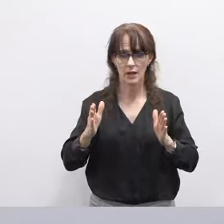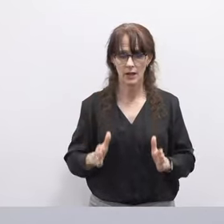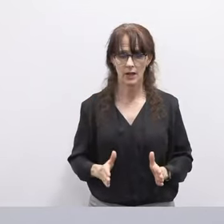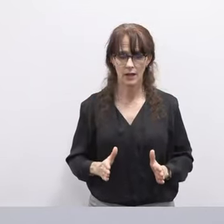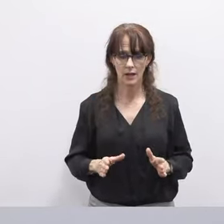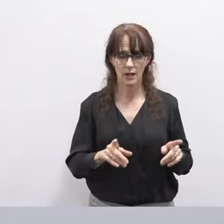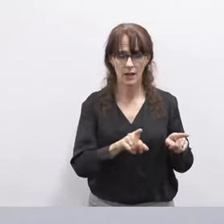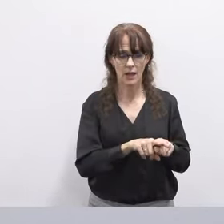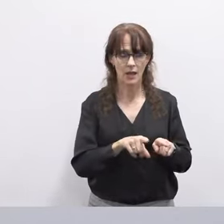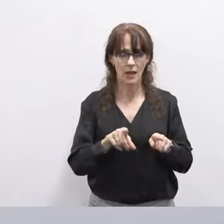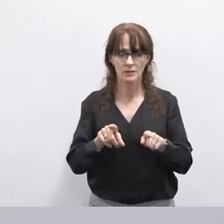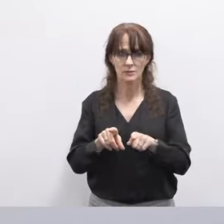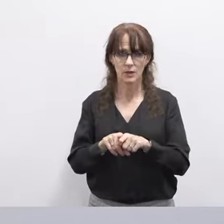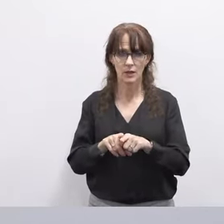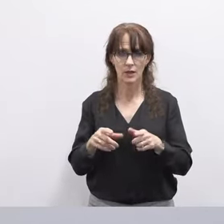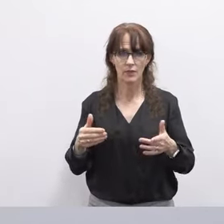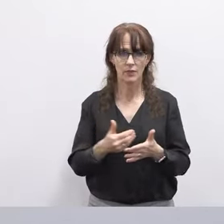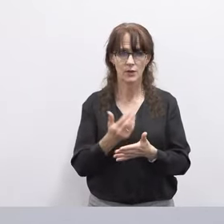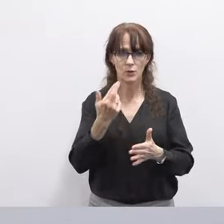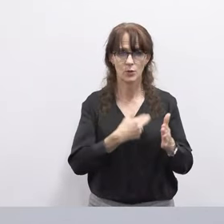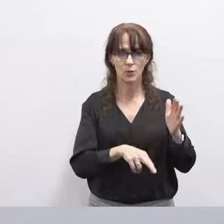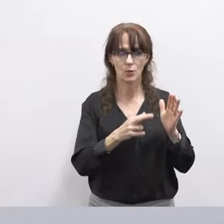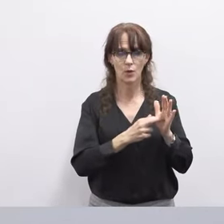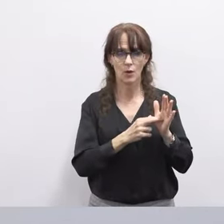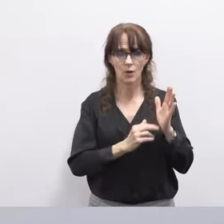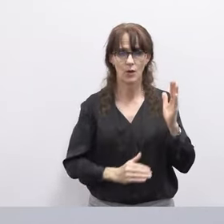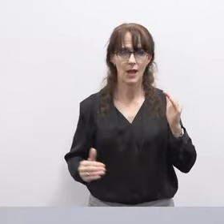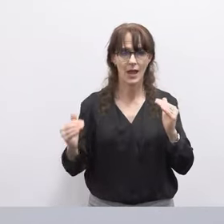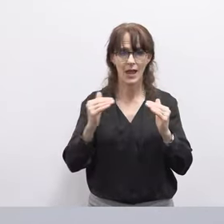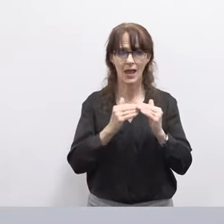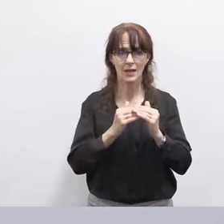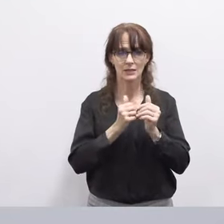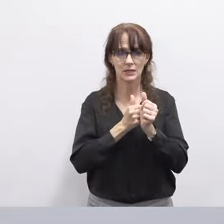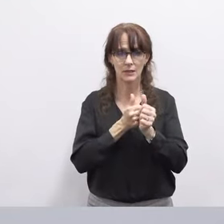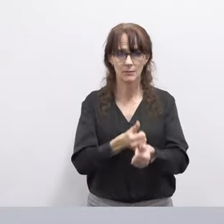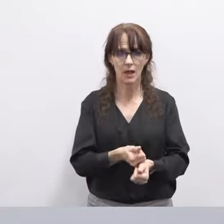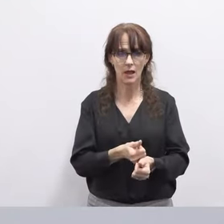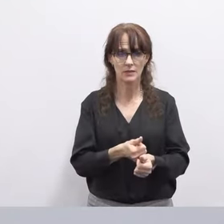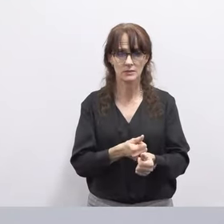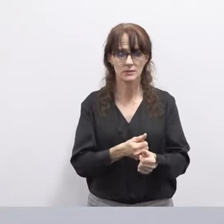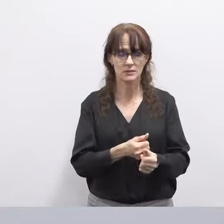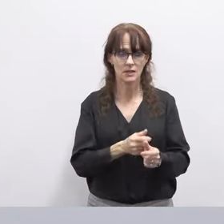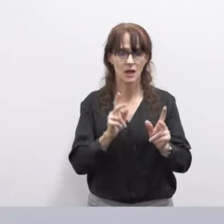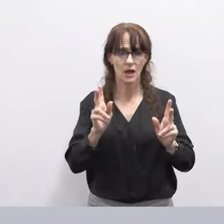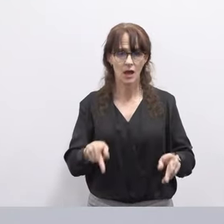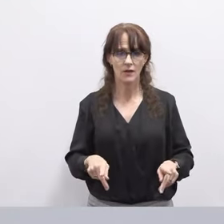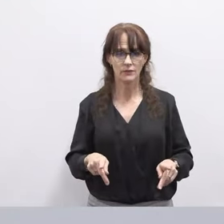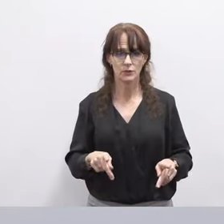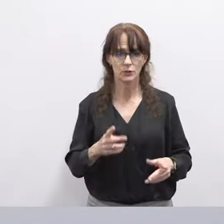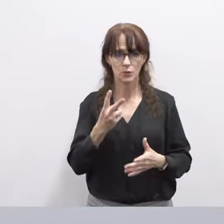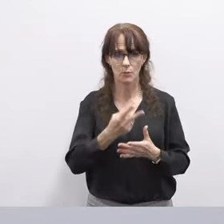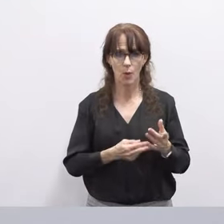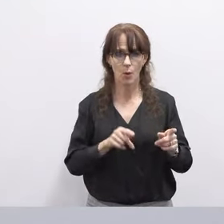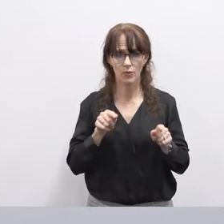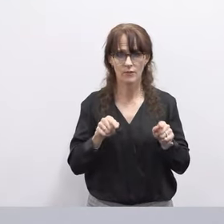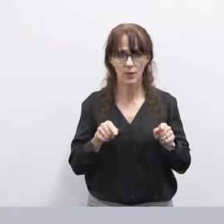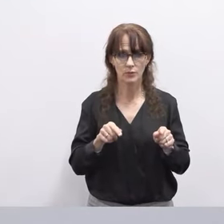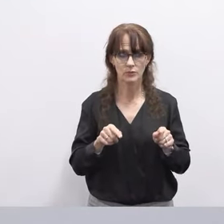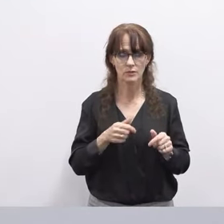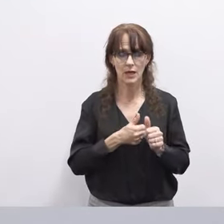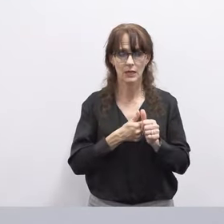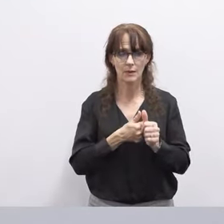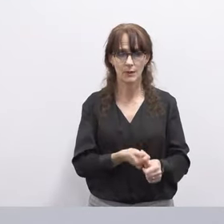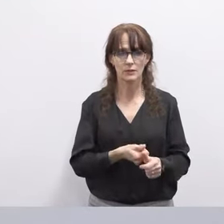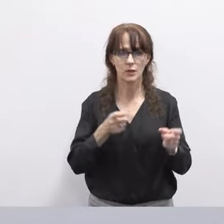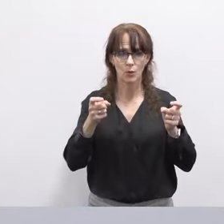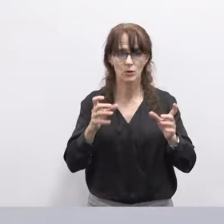as well as the new role of the equity compliance officer to both of those. Just as a reminder, these compliance and